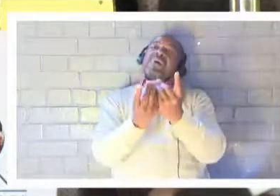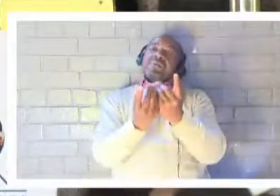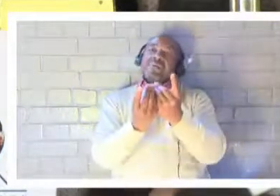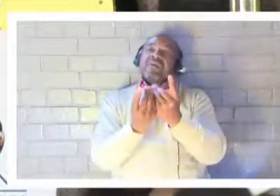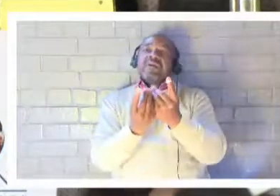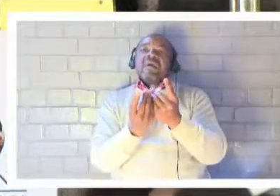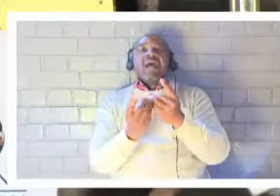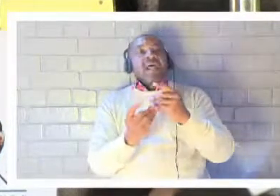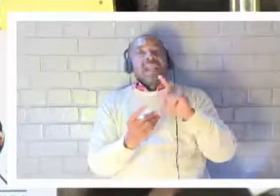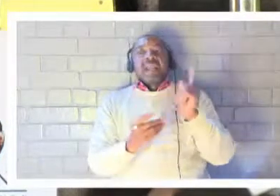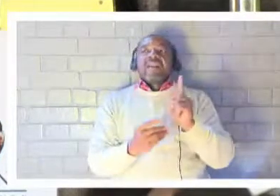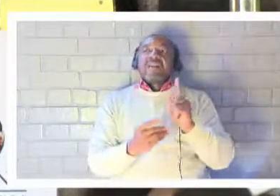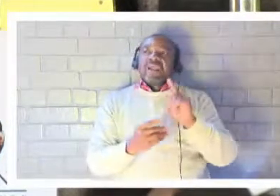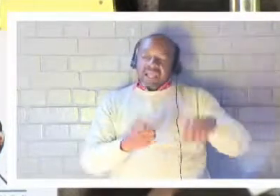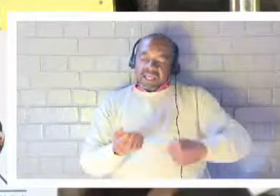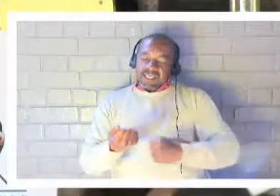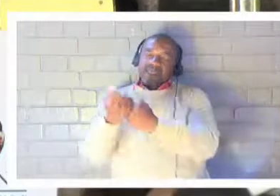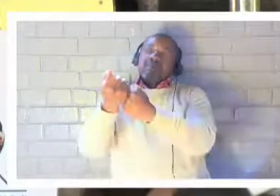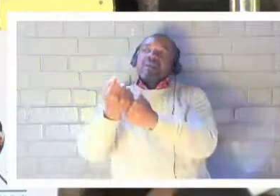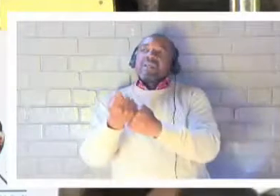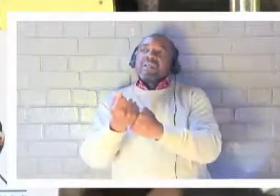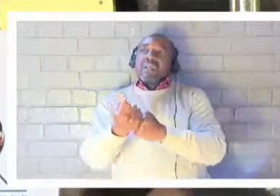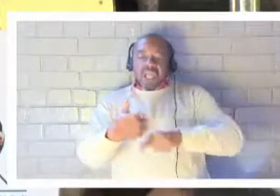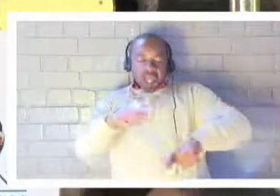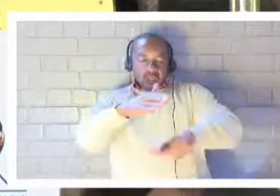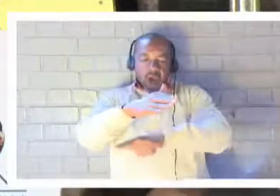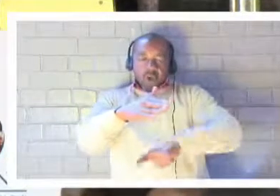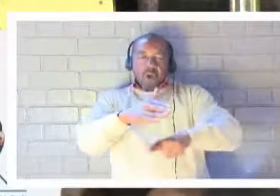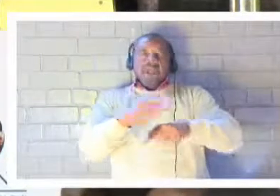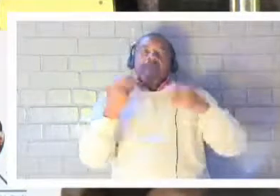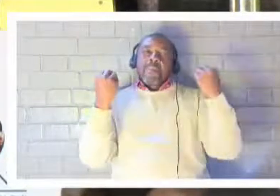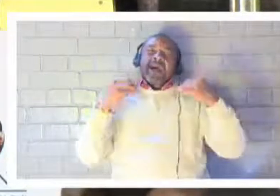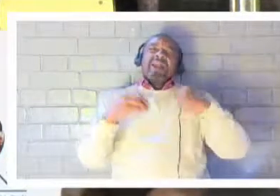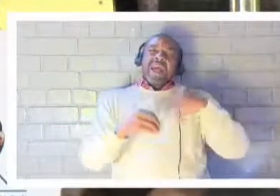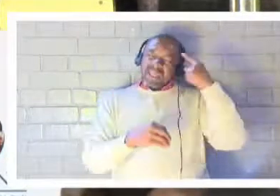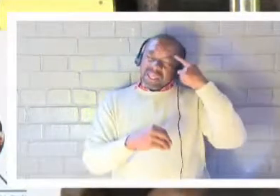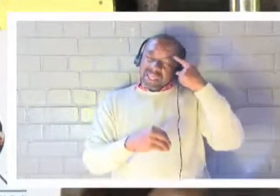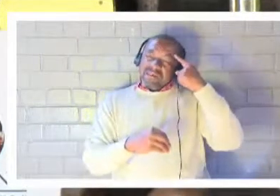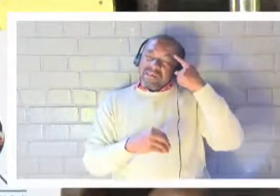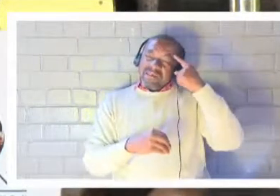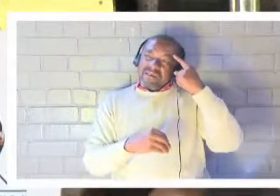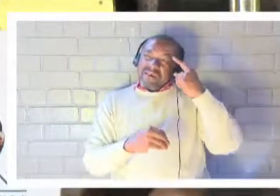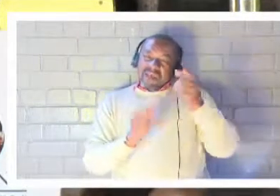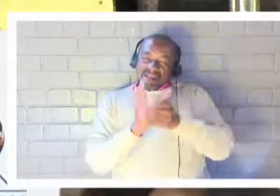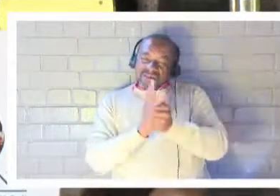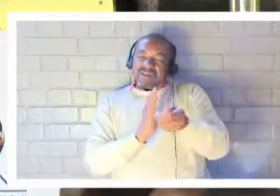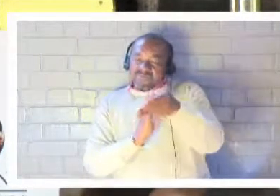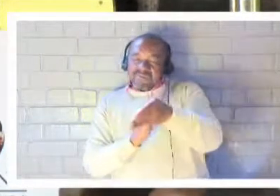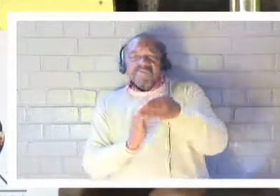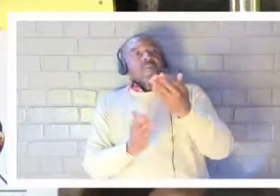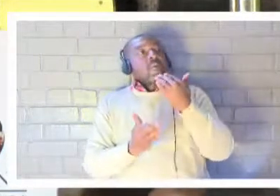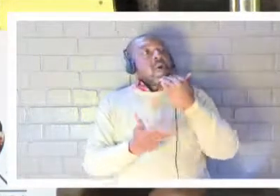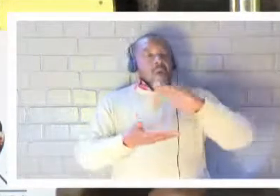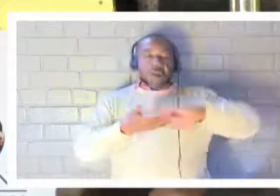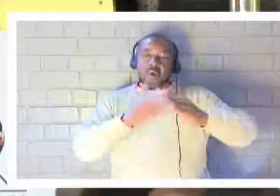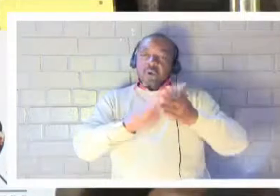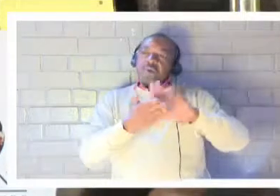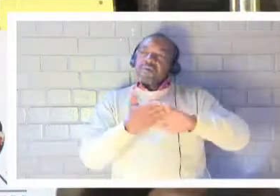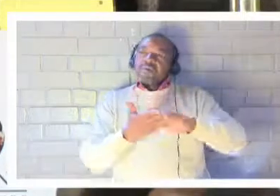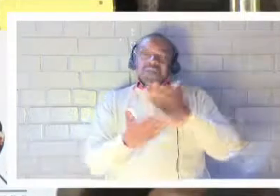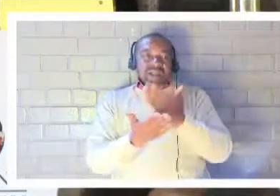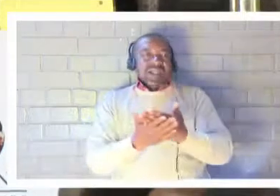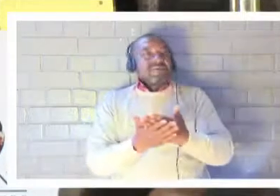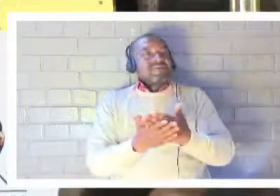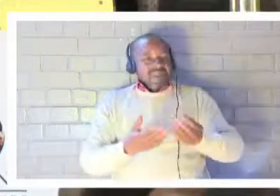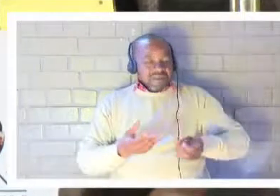as with regard to the supporting of local business. I think we do have capacity within our community to